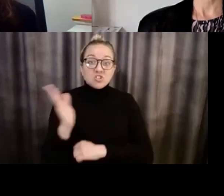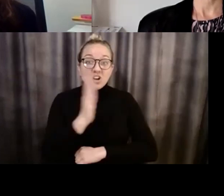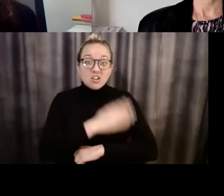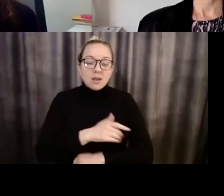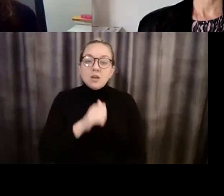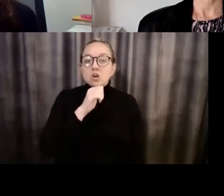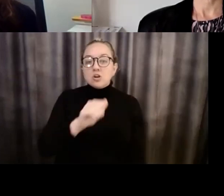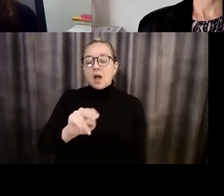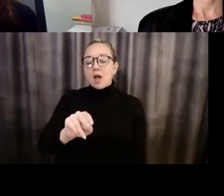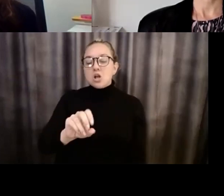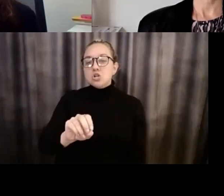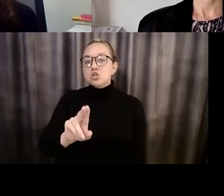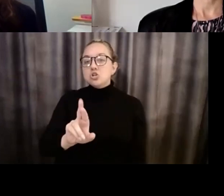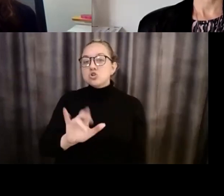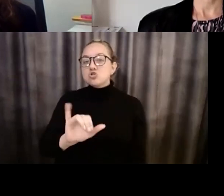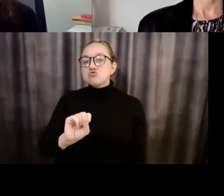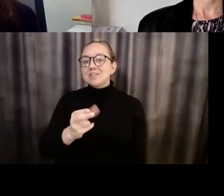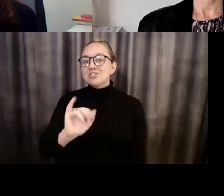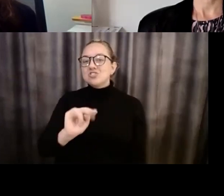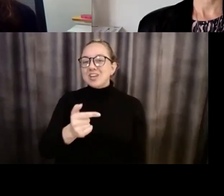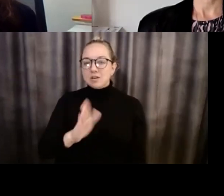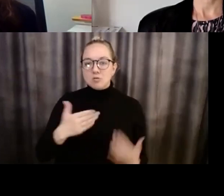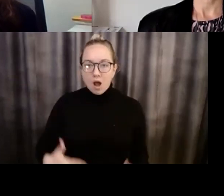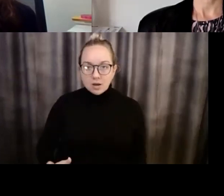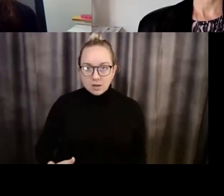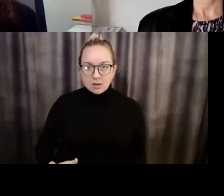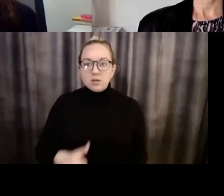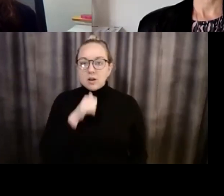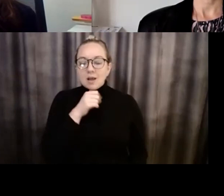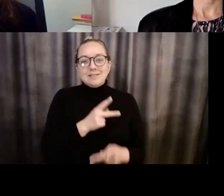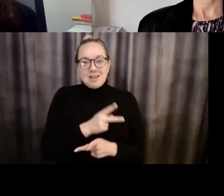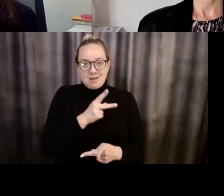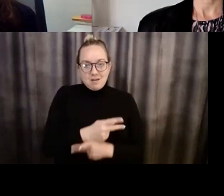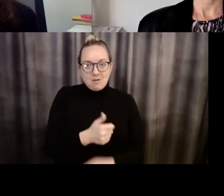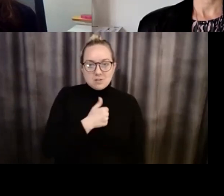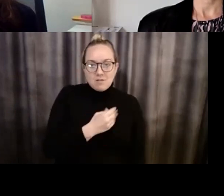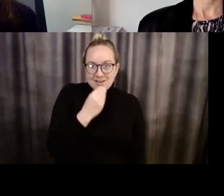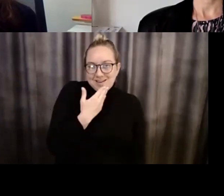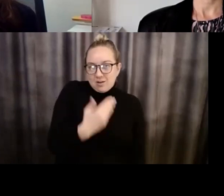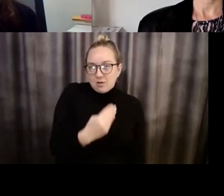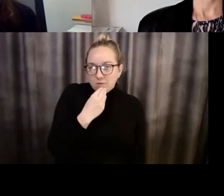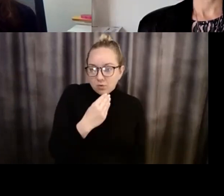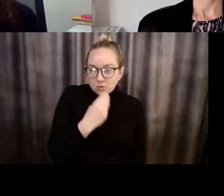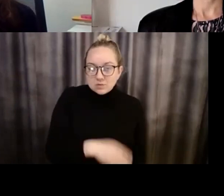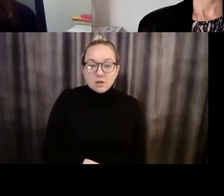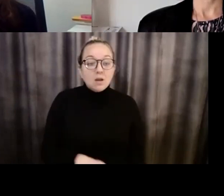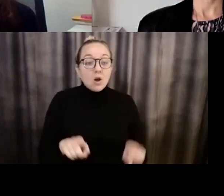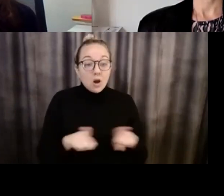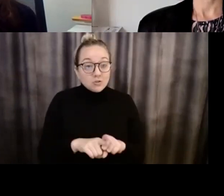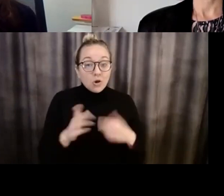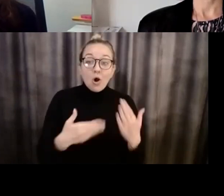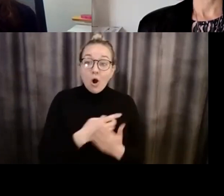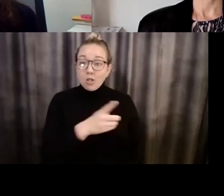nourishing ourselves, and we're not taking that time to take care of ourselves. And guess what? All of you on here